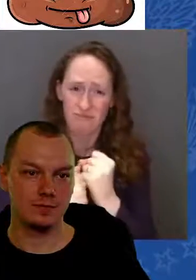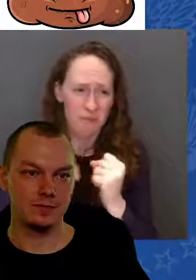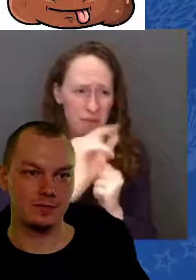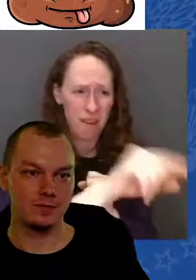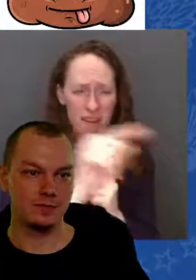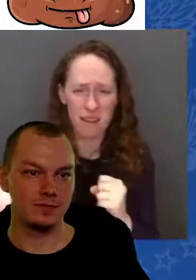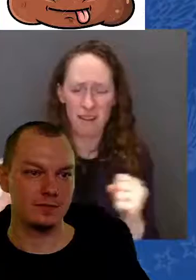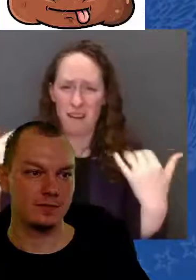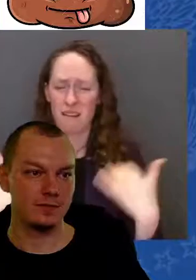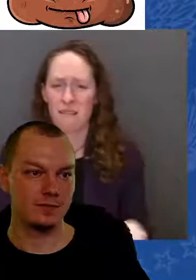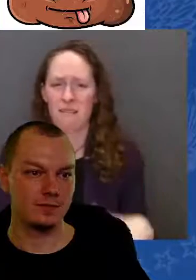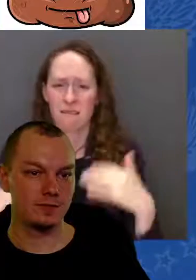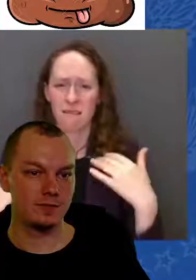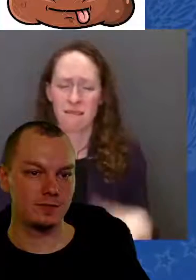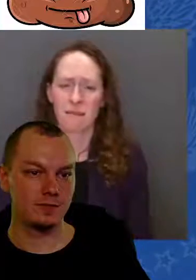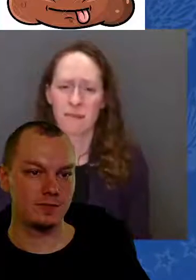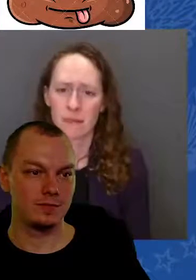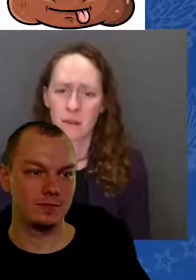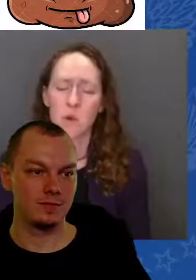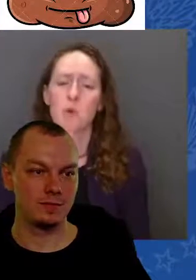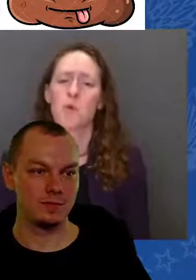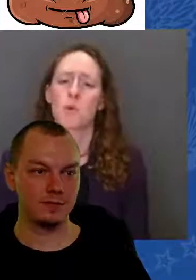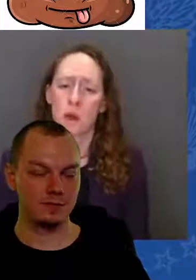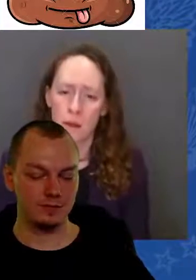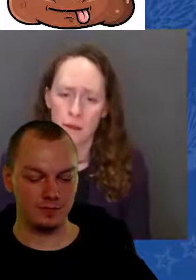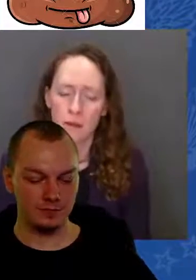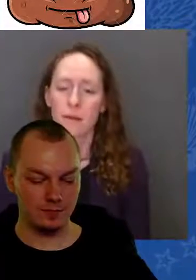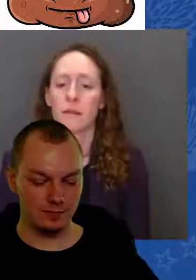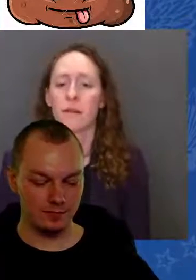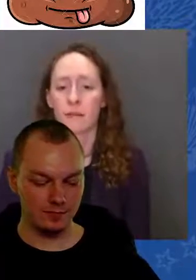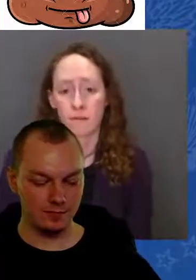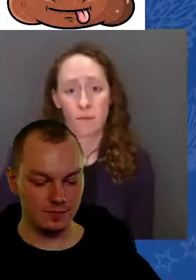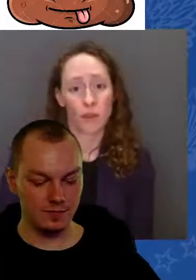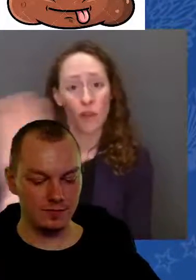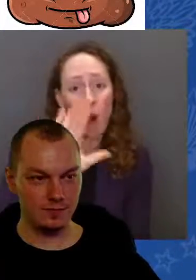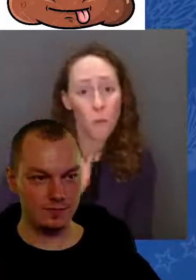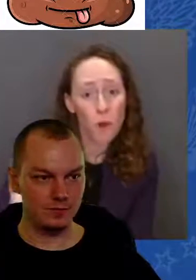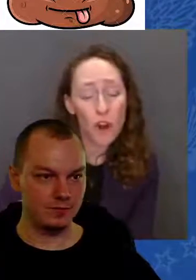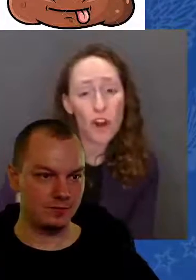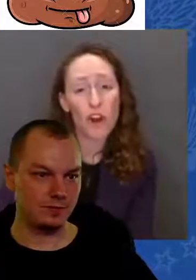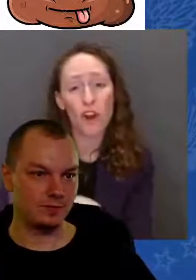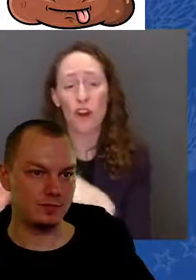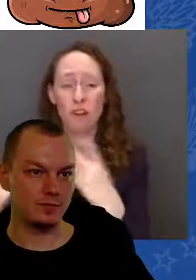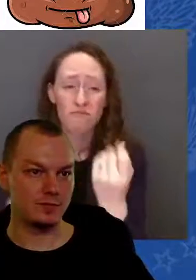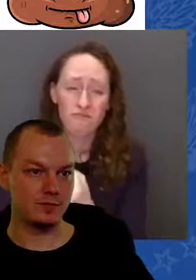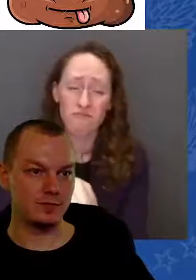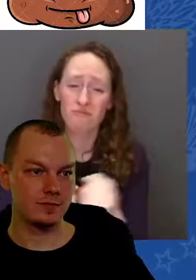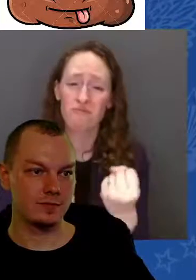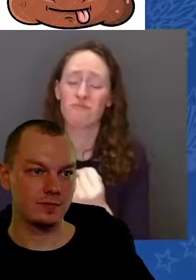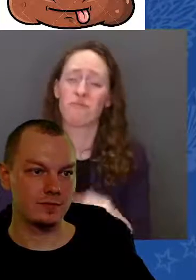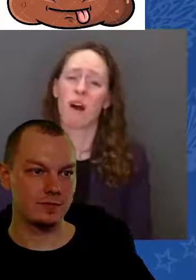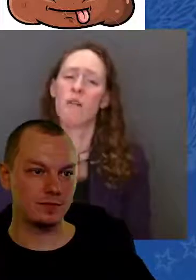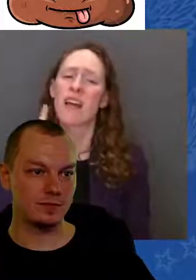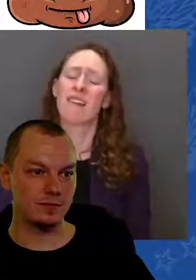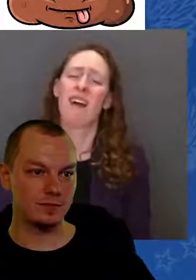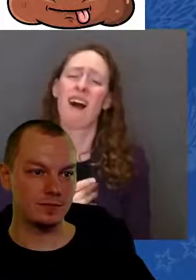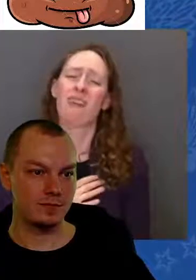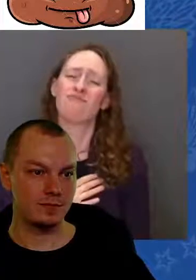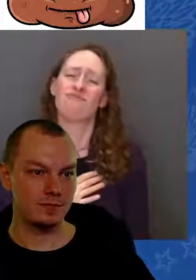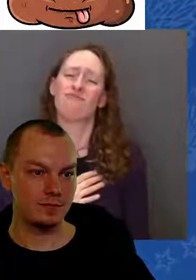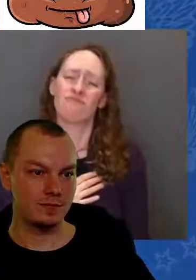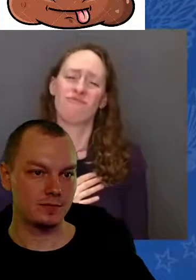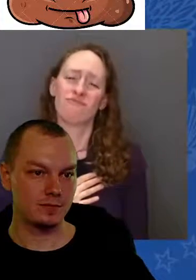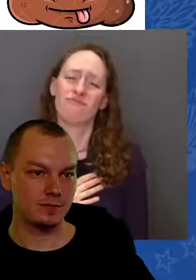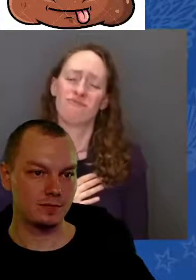is inspirational. Because people from across Mississippi and people from across America, Mr. President,